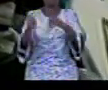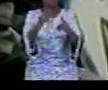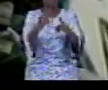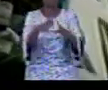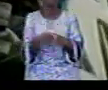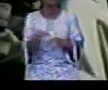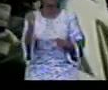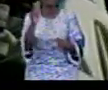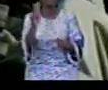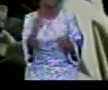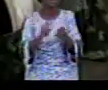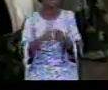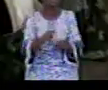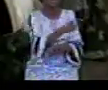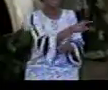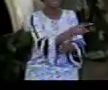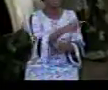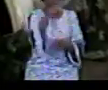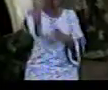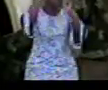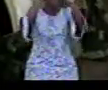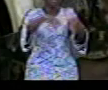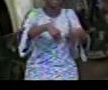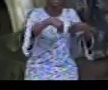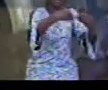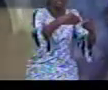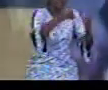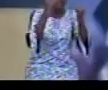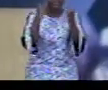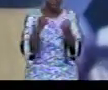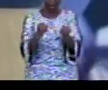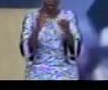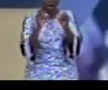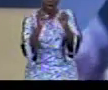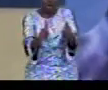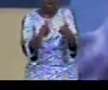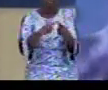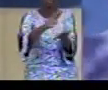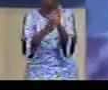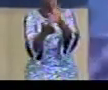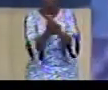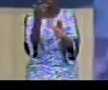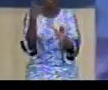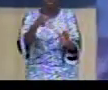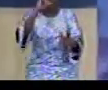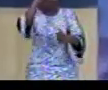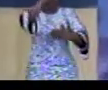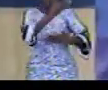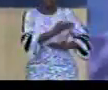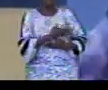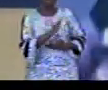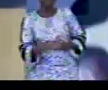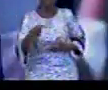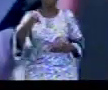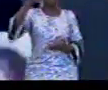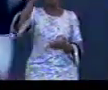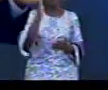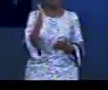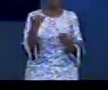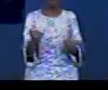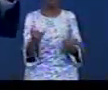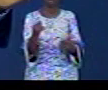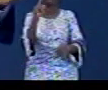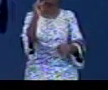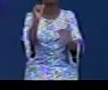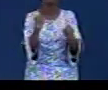them give ye power, privilege to become the sons of God. Can you imagine what it